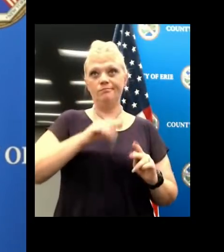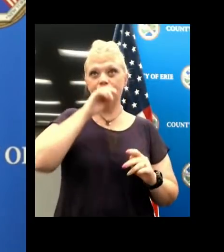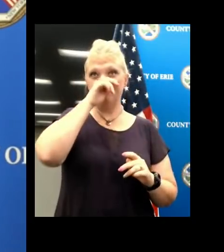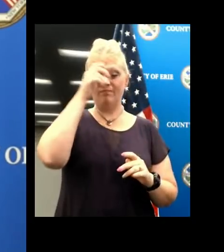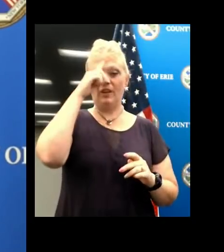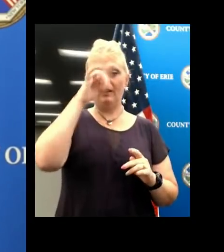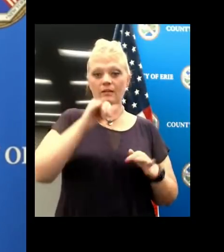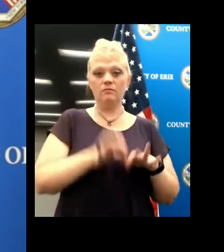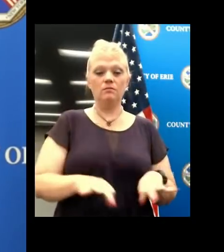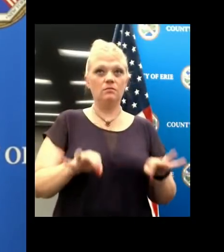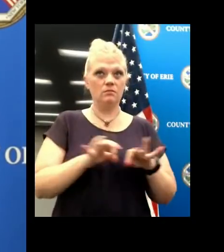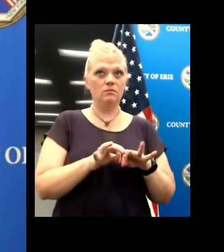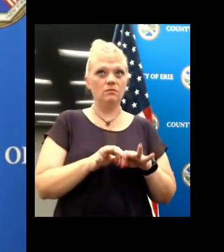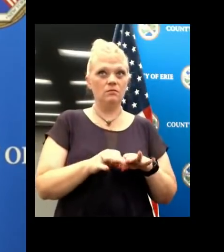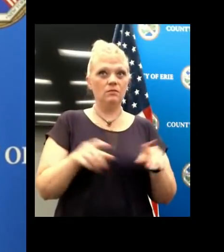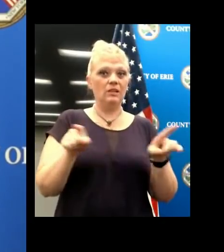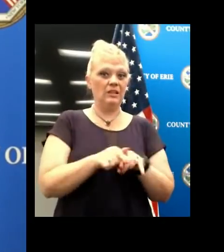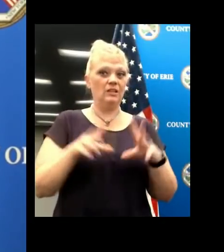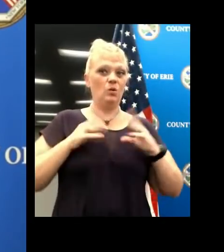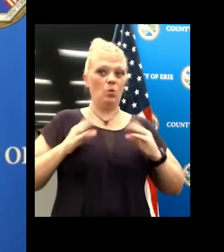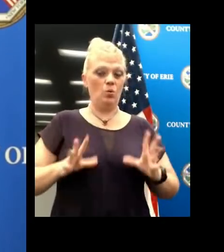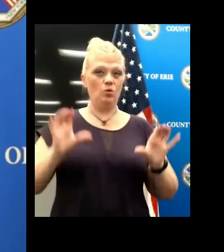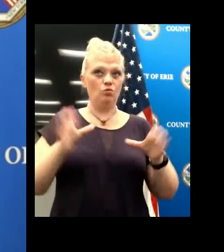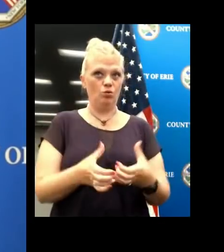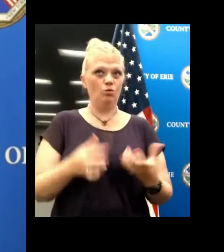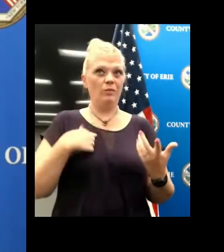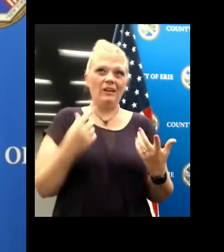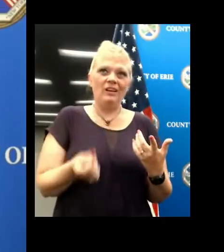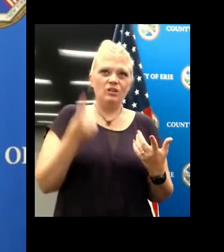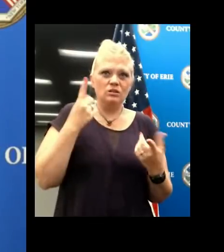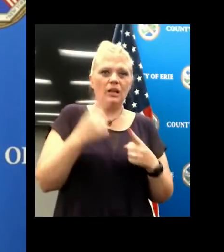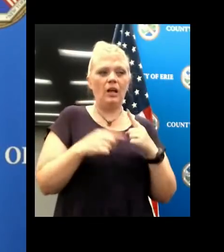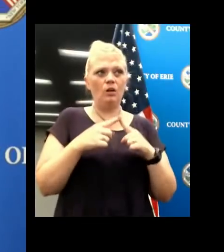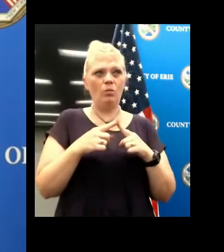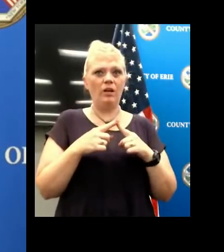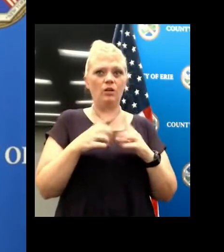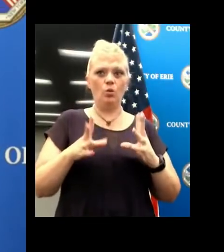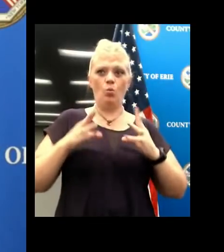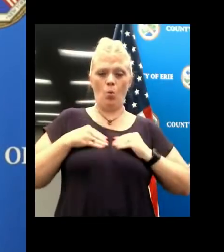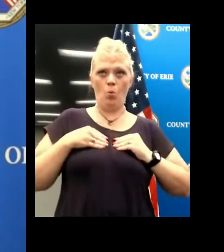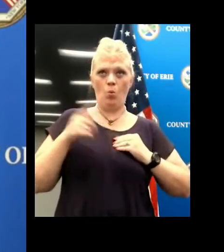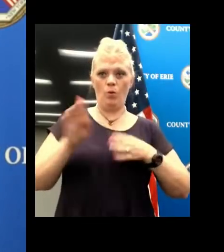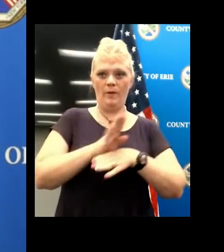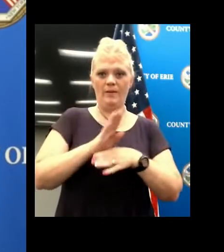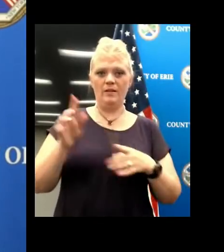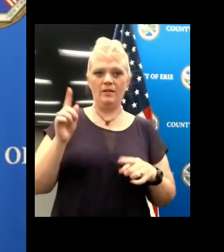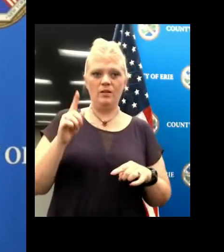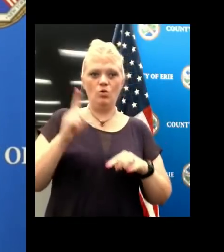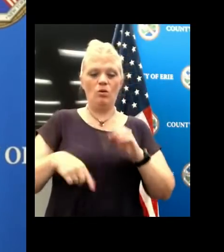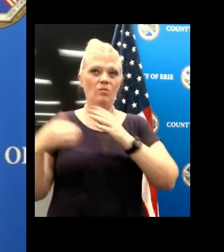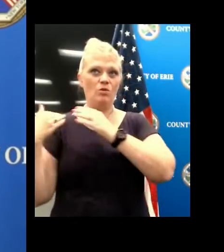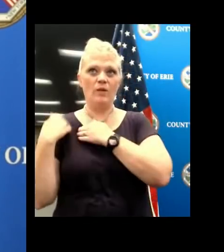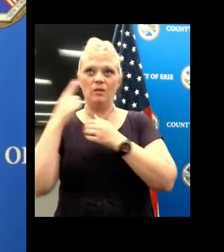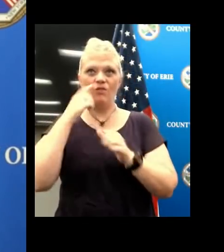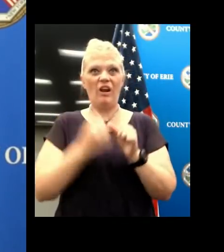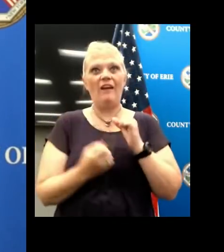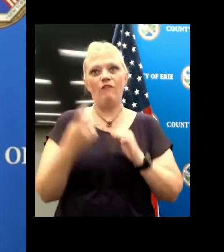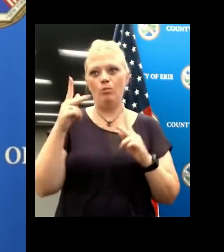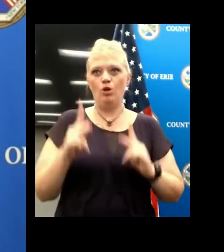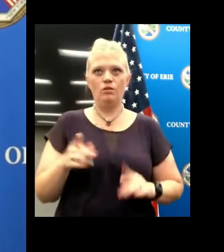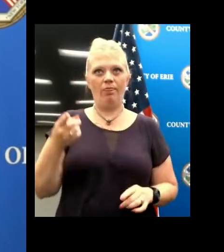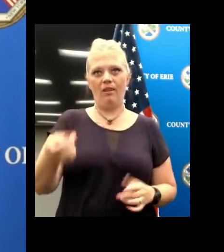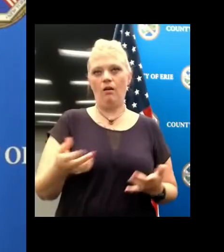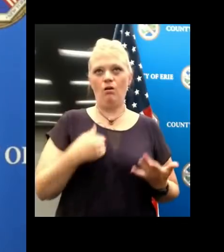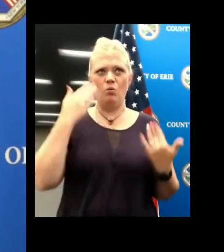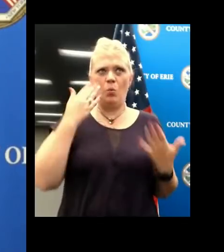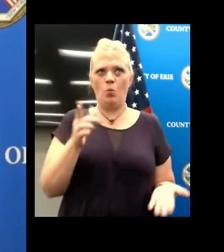does, and that they do as an ownership group. I understand that when you own an establishment, you can't necessarily be held accountable for every person there. You don't